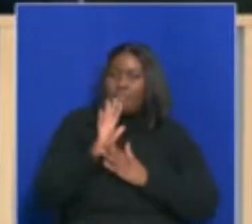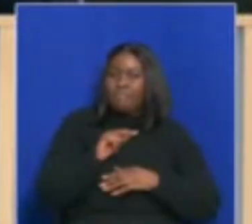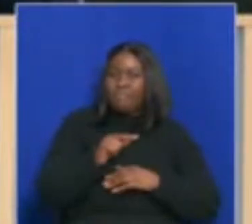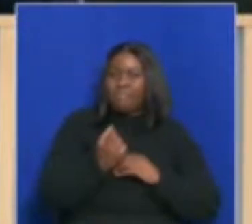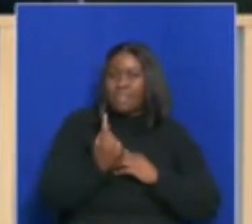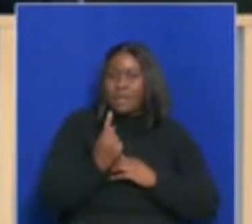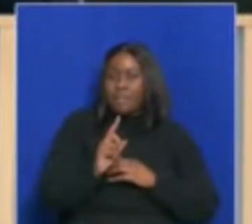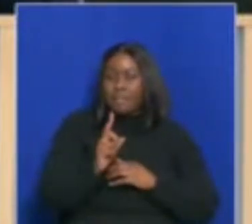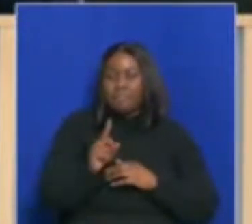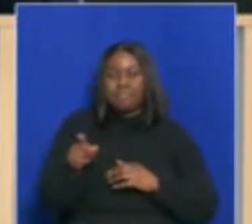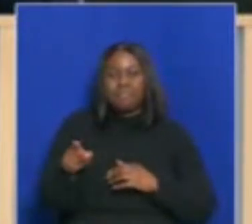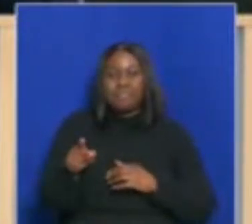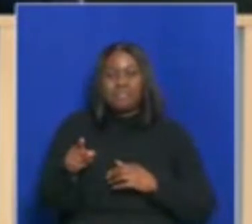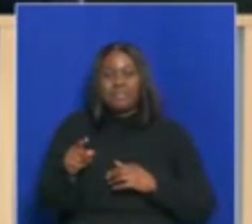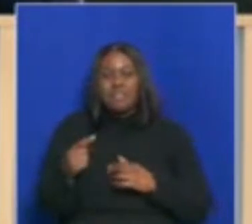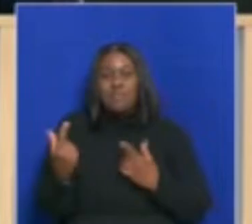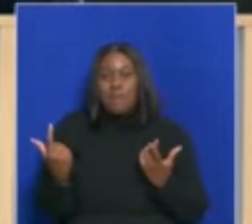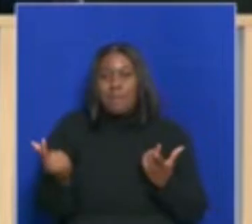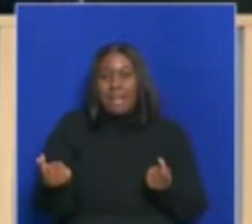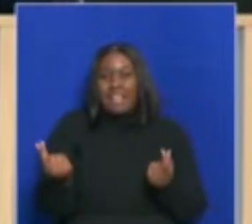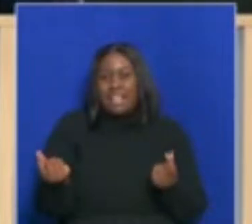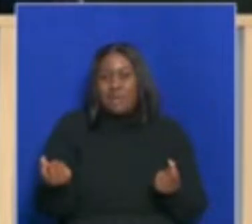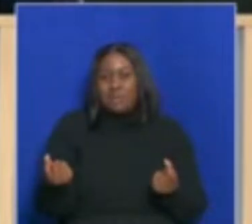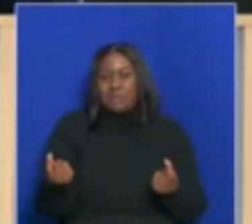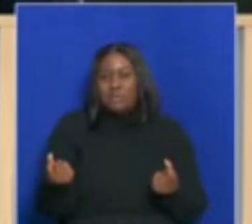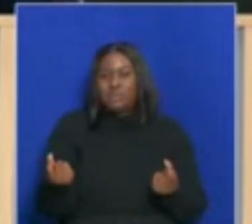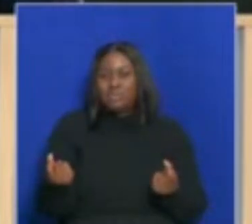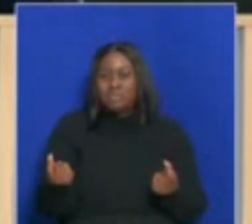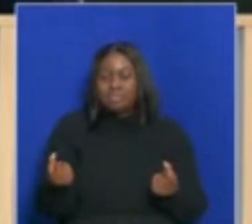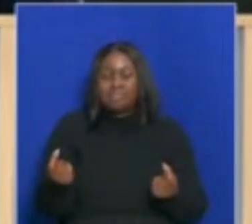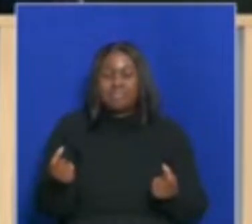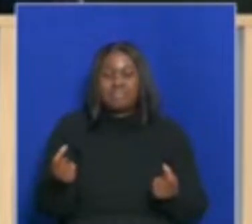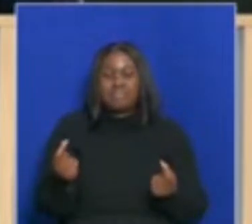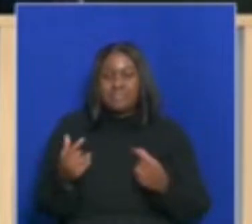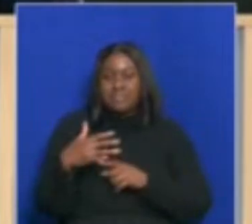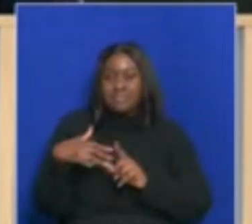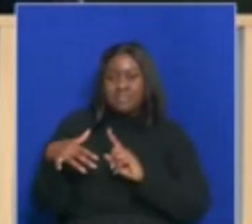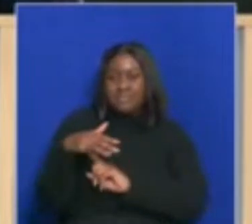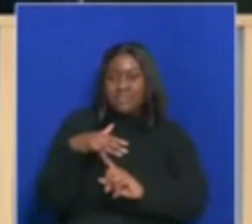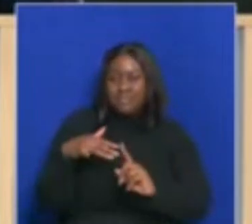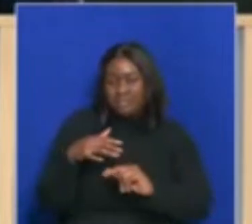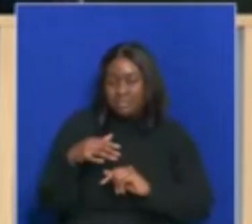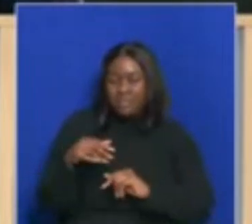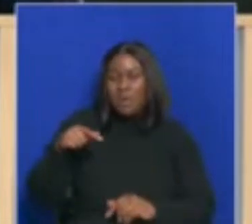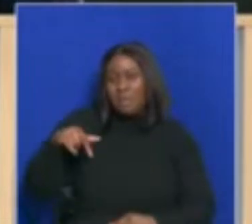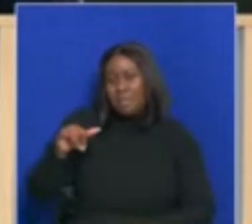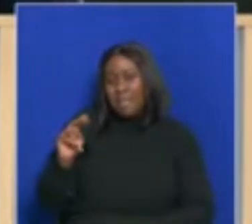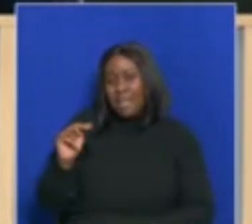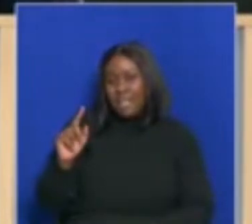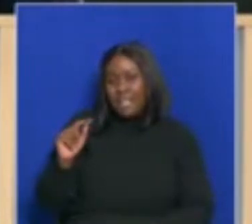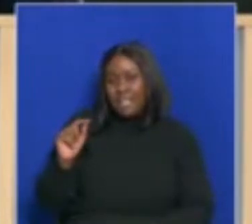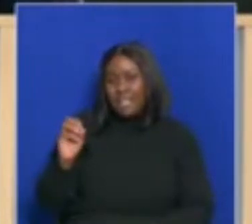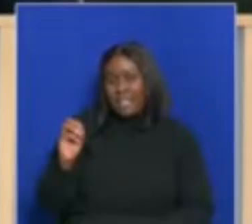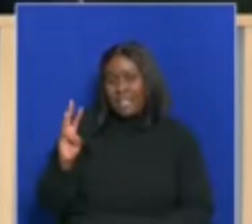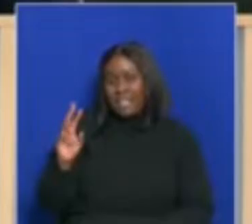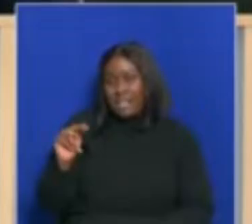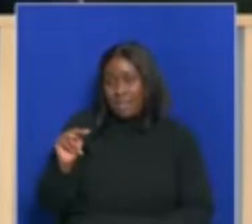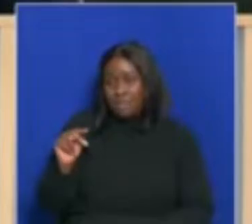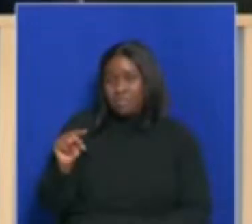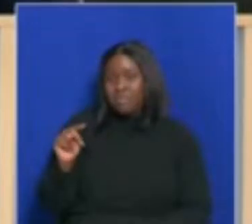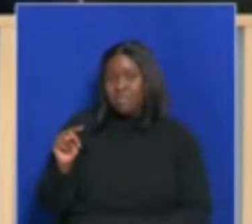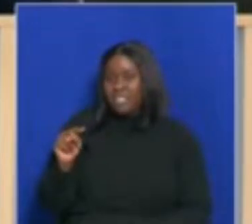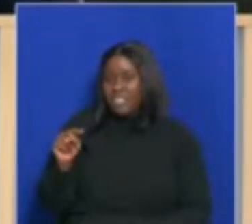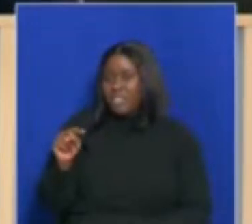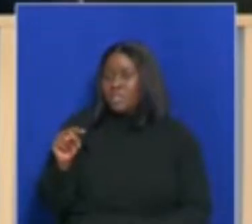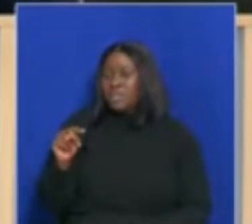incident. Are you doing so with a view to advancing the idea that the